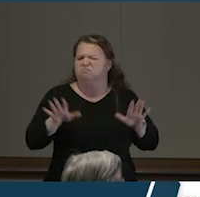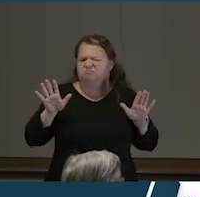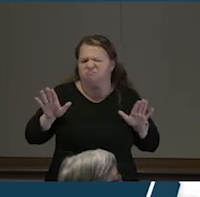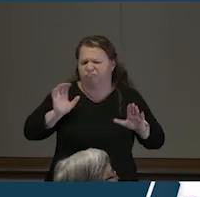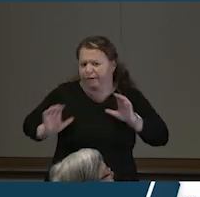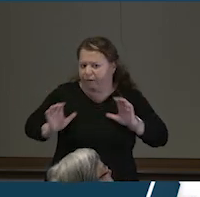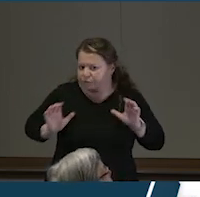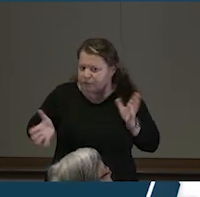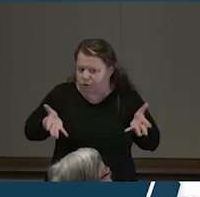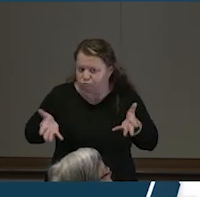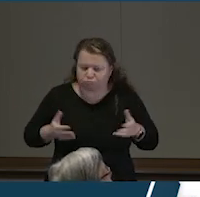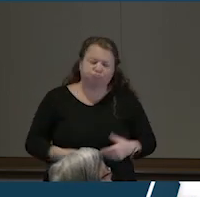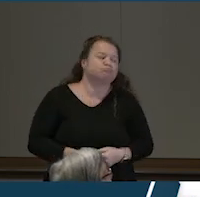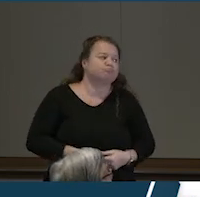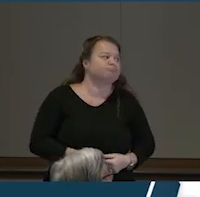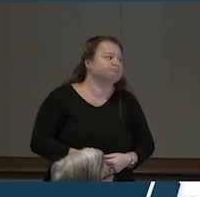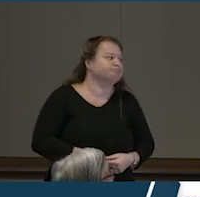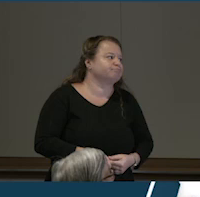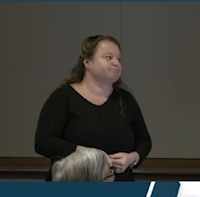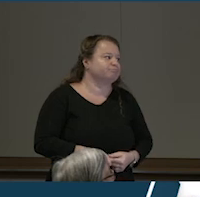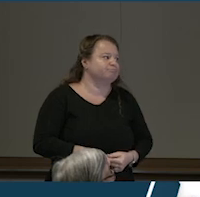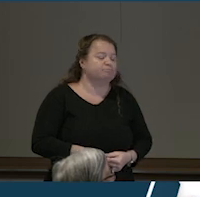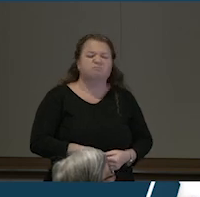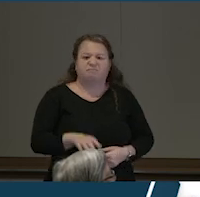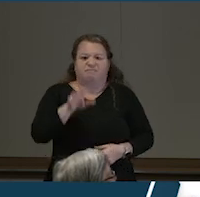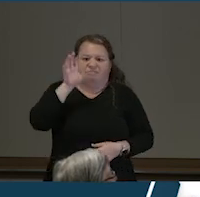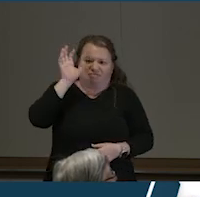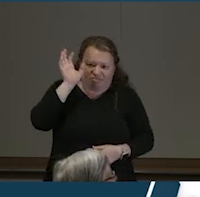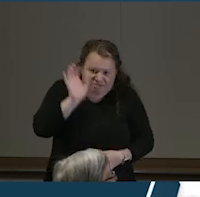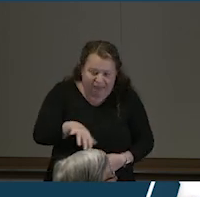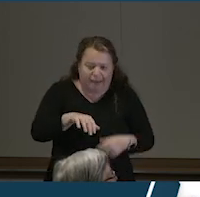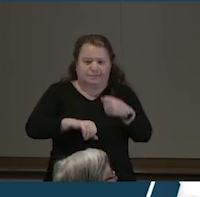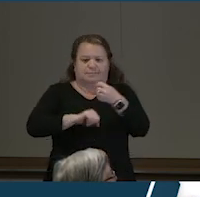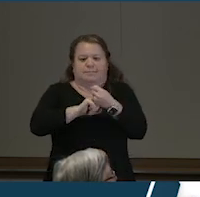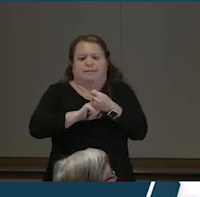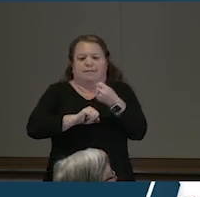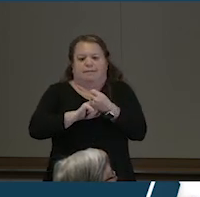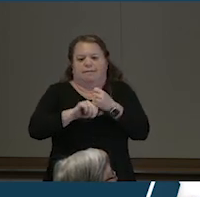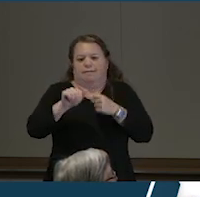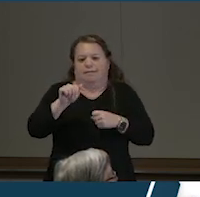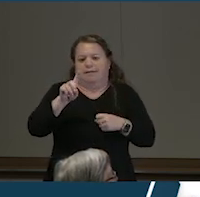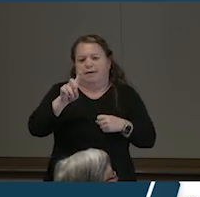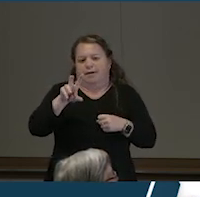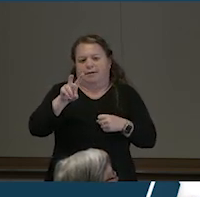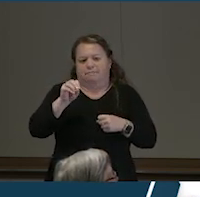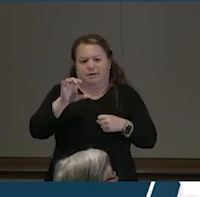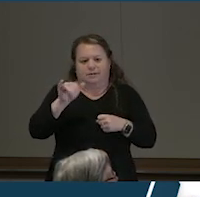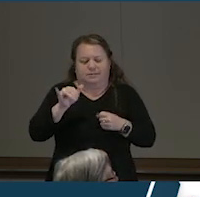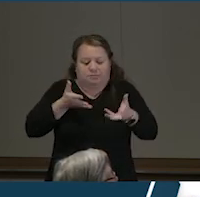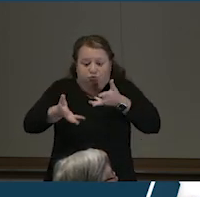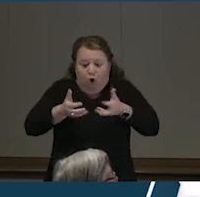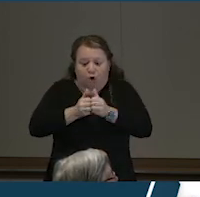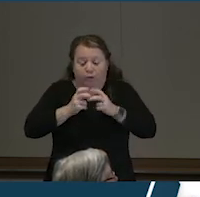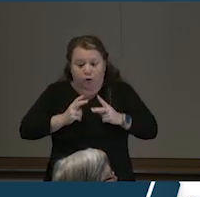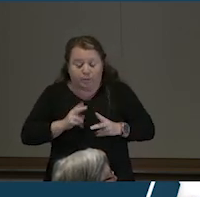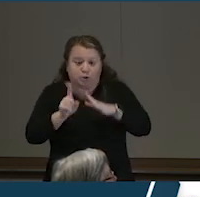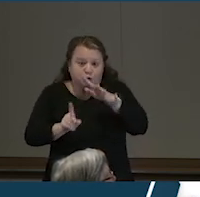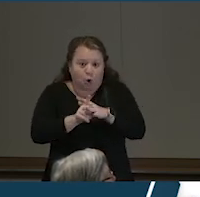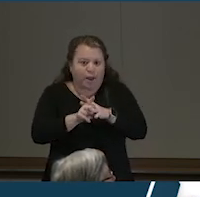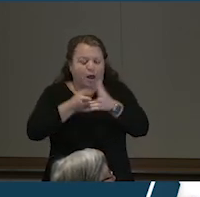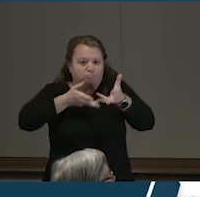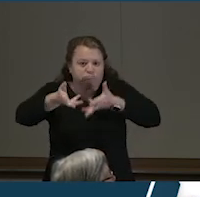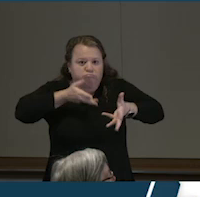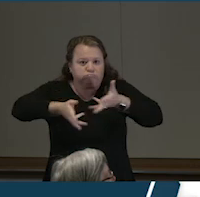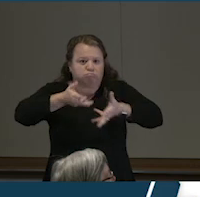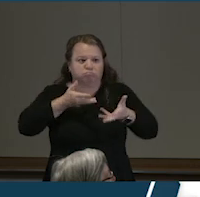conversation with him. That is advocacy. That's advocacy when you're actually talking to humans, you're showing up.